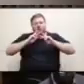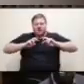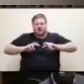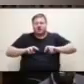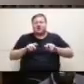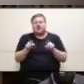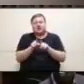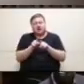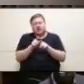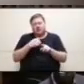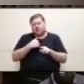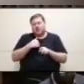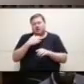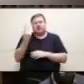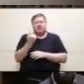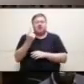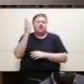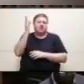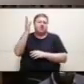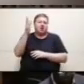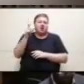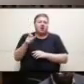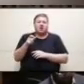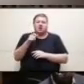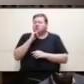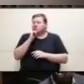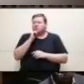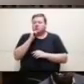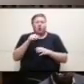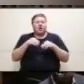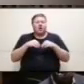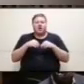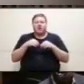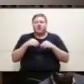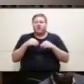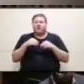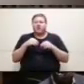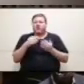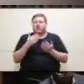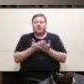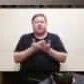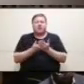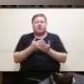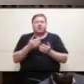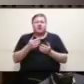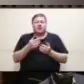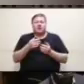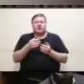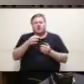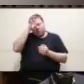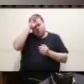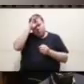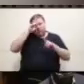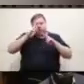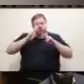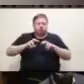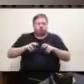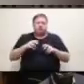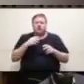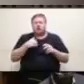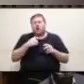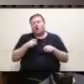myself, as a speaker, I don't have a prerogative to deal with the matter while it's in the hands of law enforcement agency. Thanks.